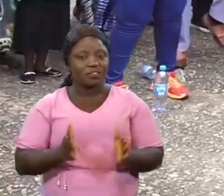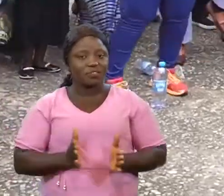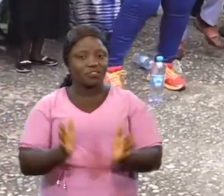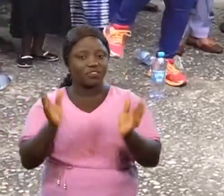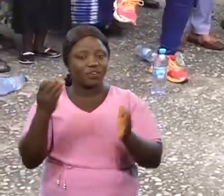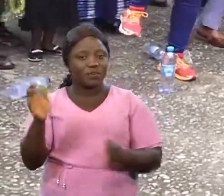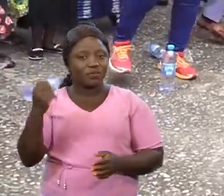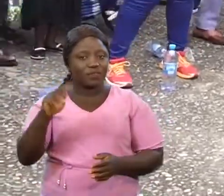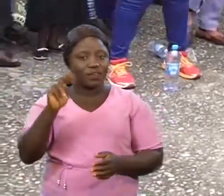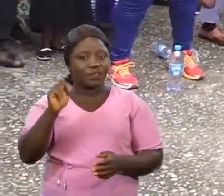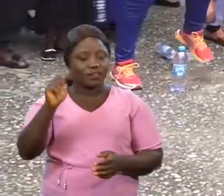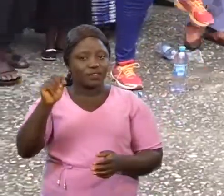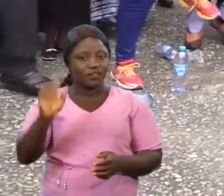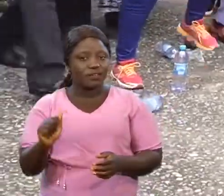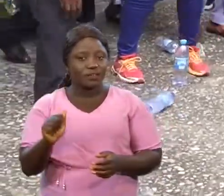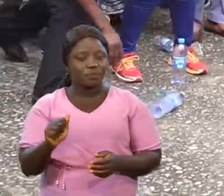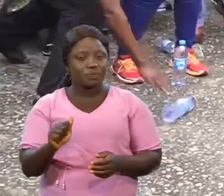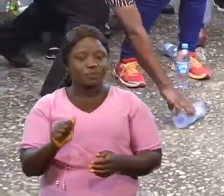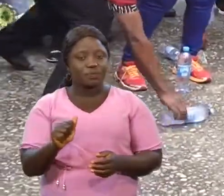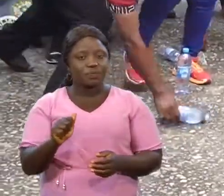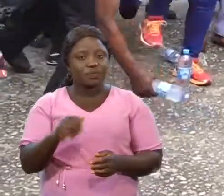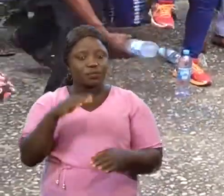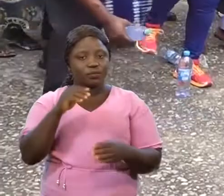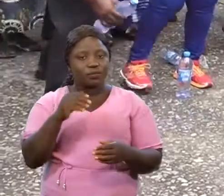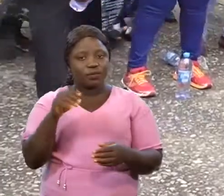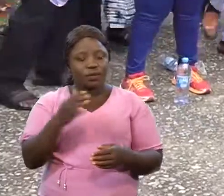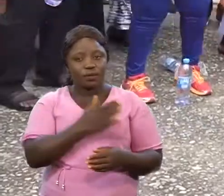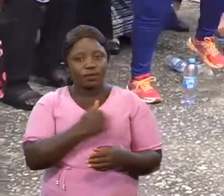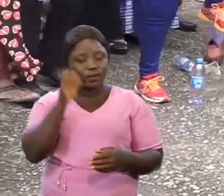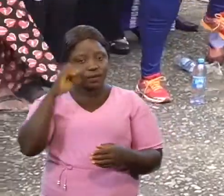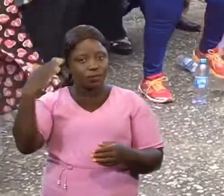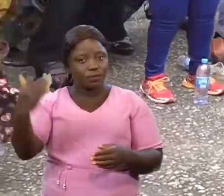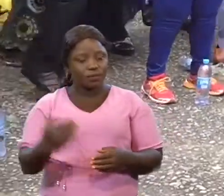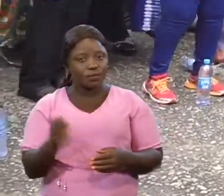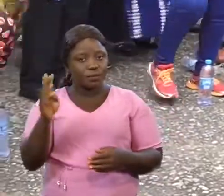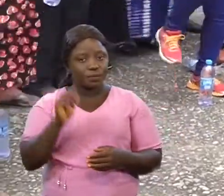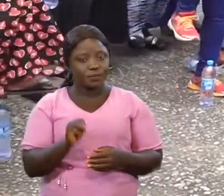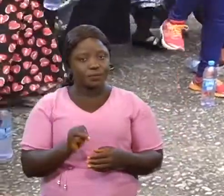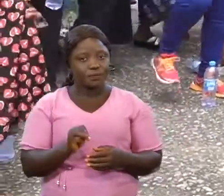the Director General of the Nigerian Television Authority, Salihu Abdulhamid Dembos.